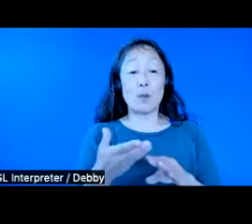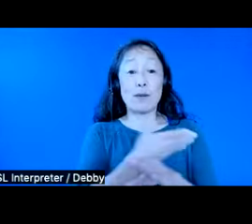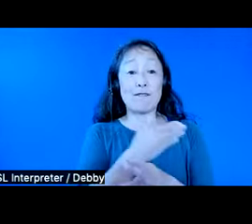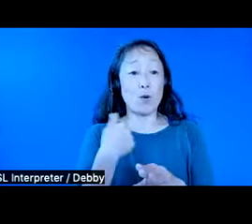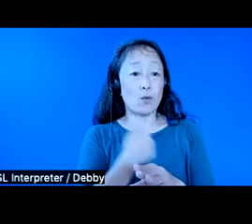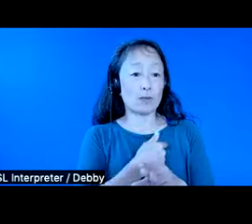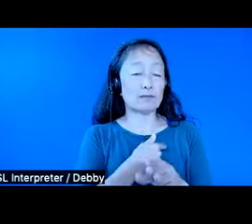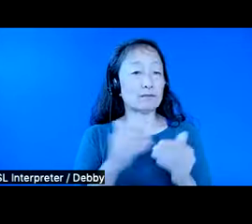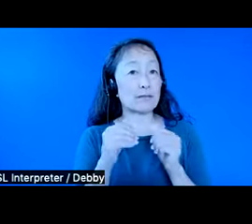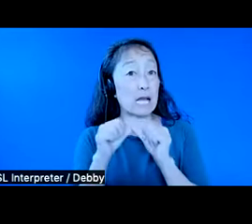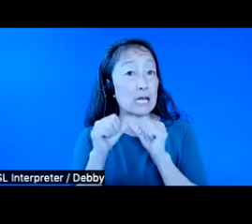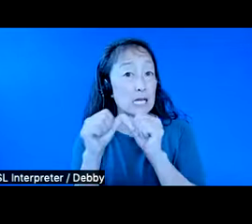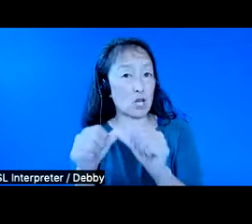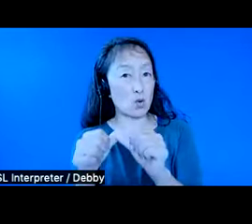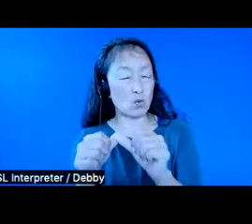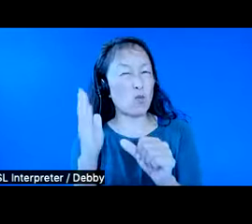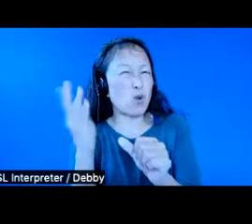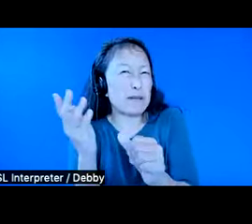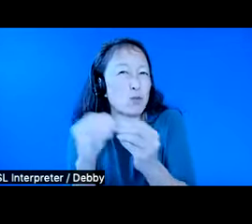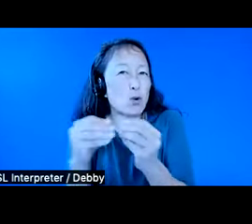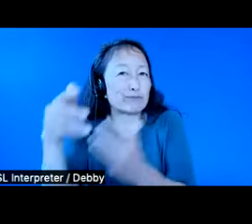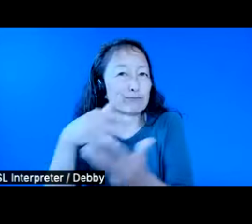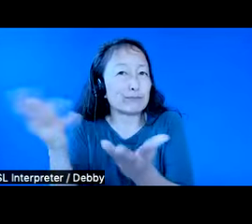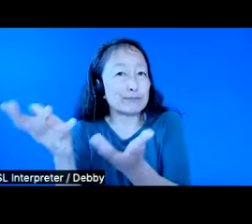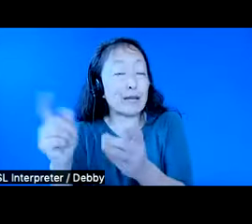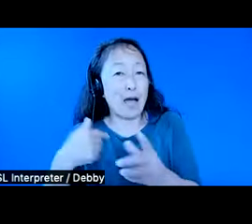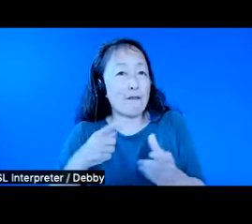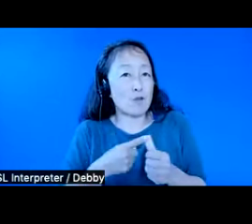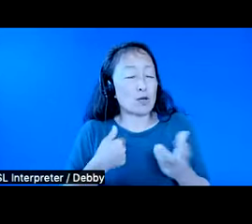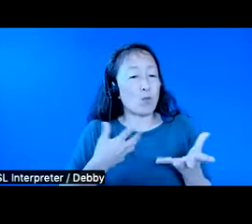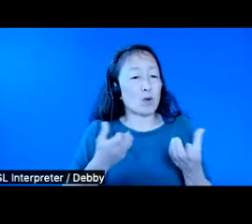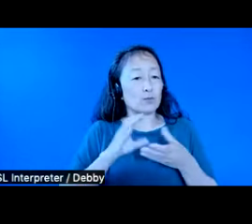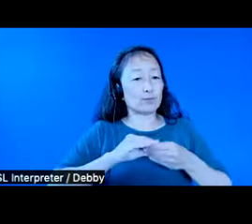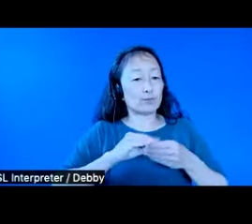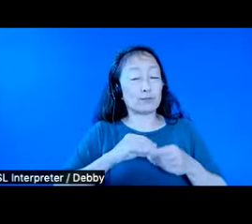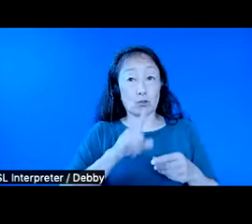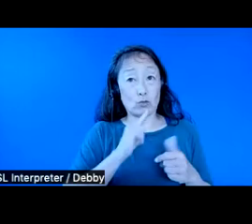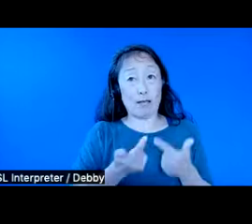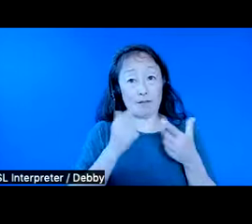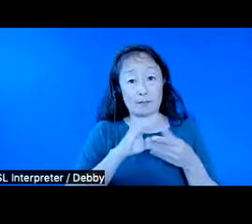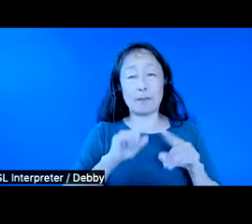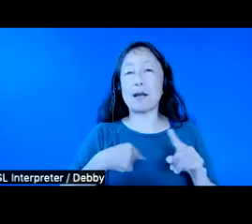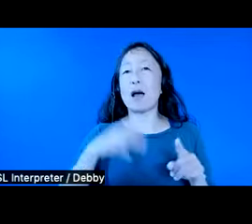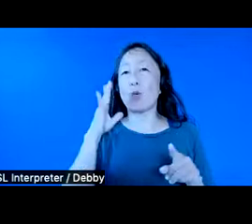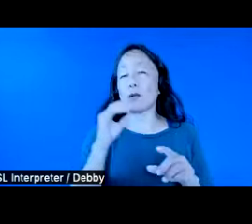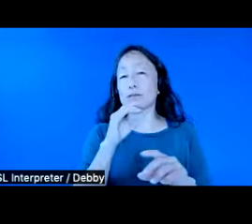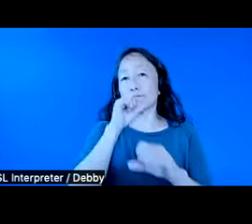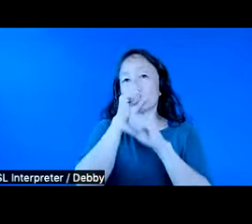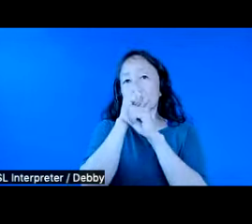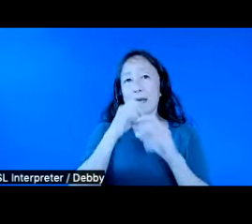conversational, I'm going to give an example, and this is a real life, but I'm going to maintain confidentiality along the